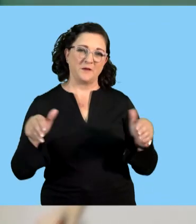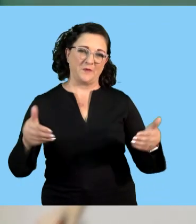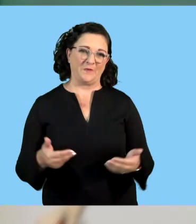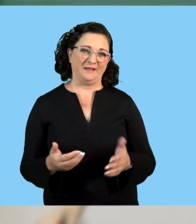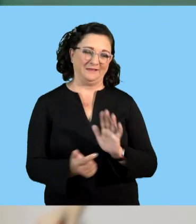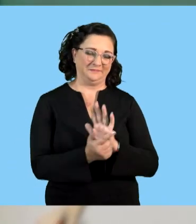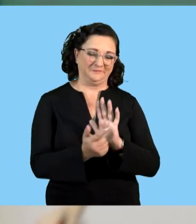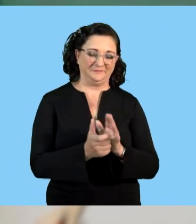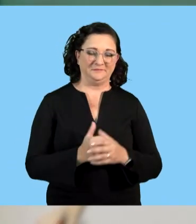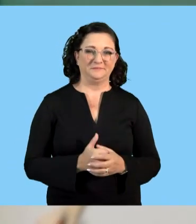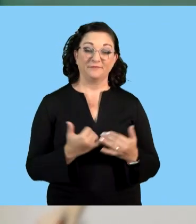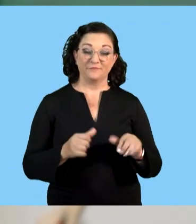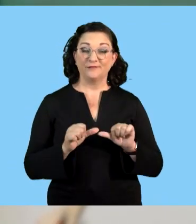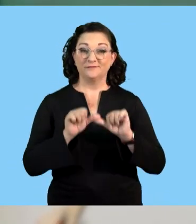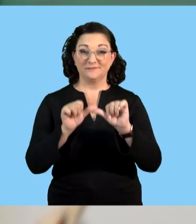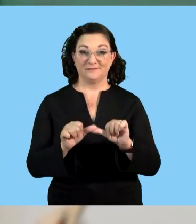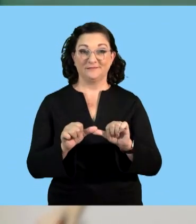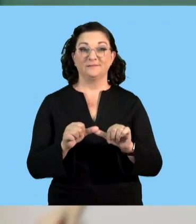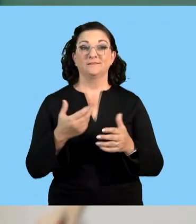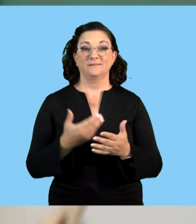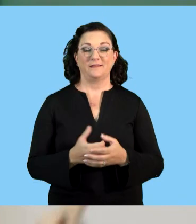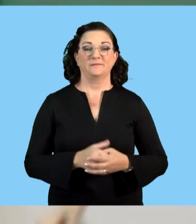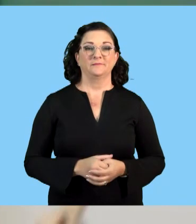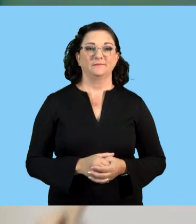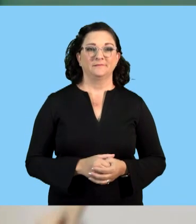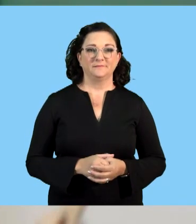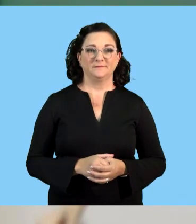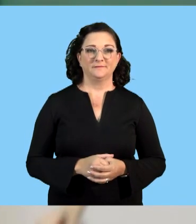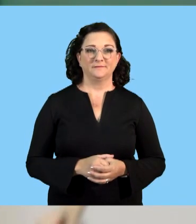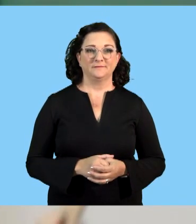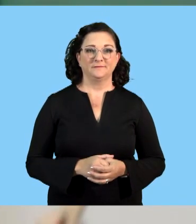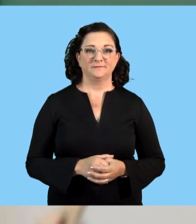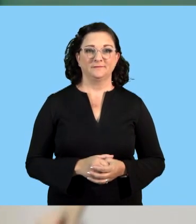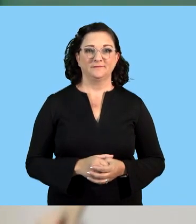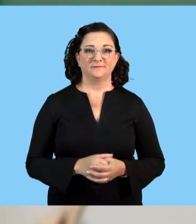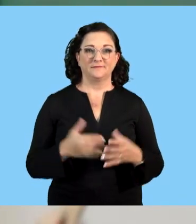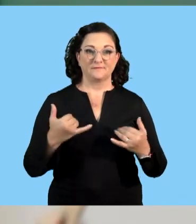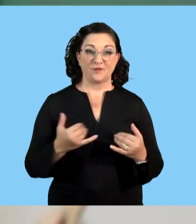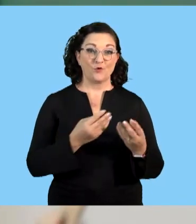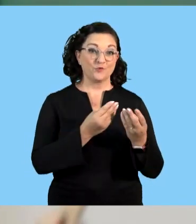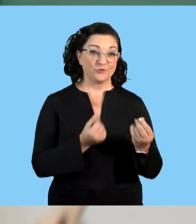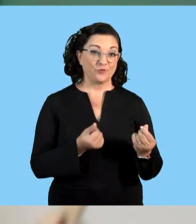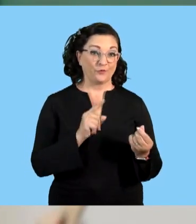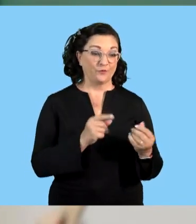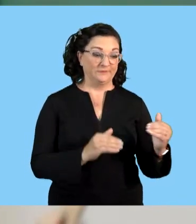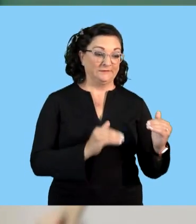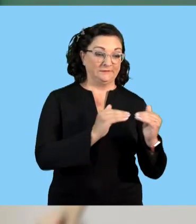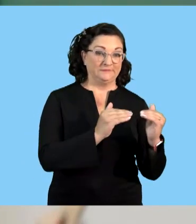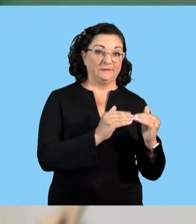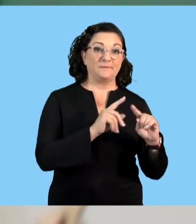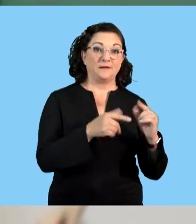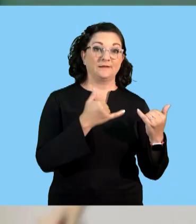Welcome back to our lesson, and let's continue with the lesson. So we are going to be now solving equations using